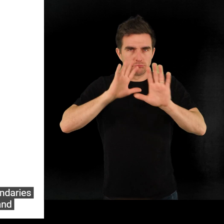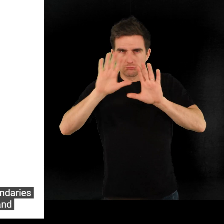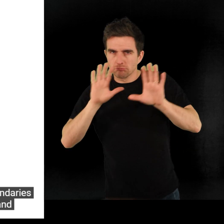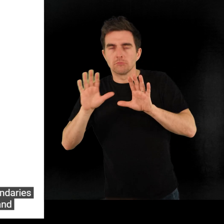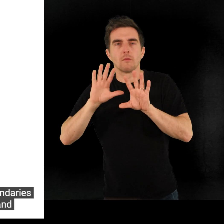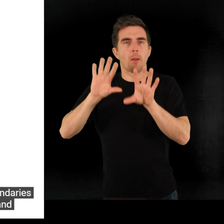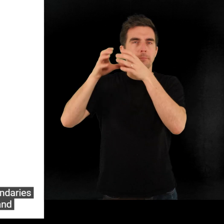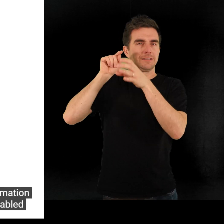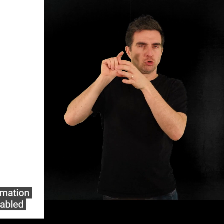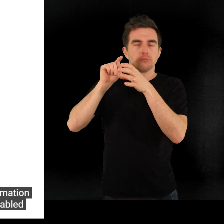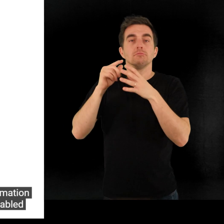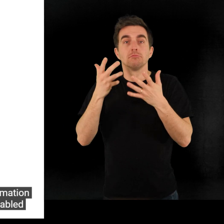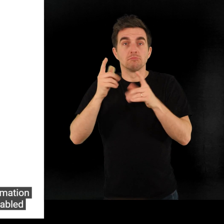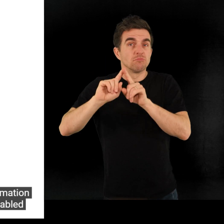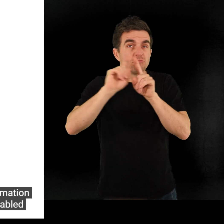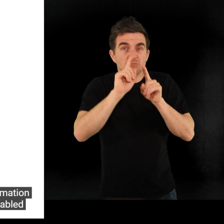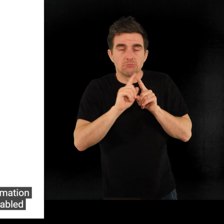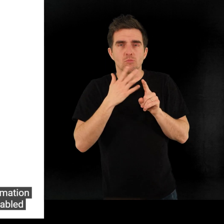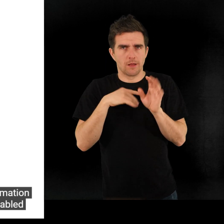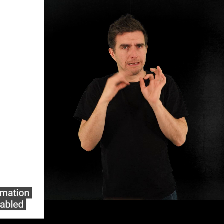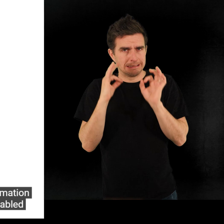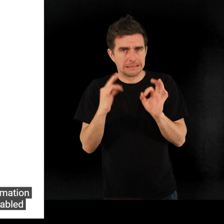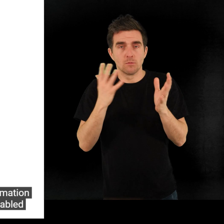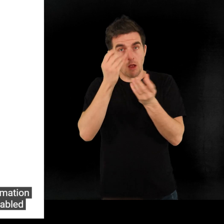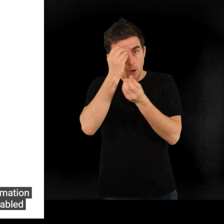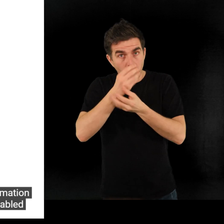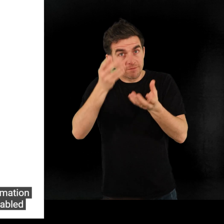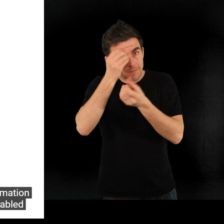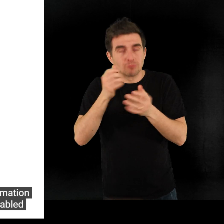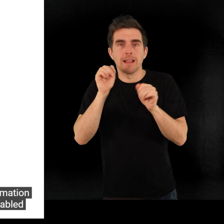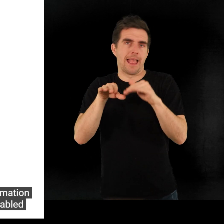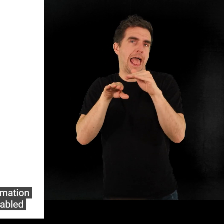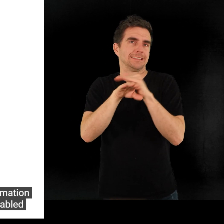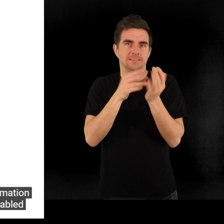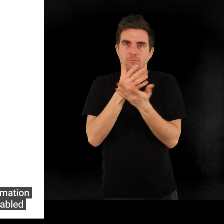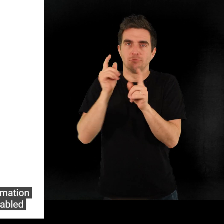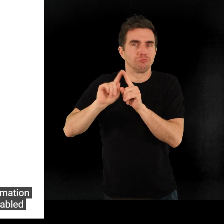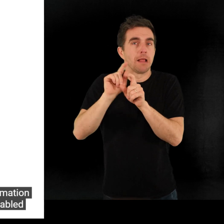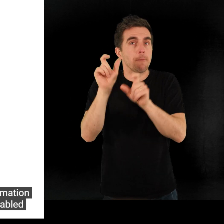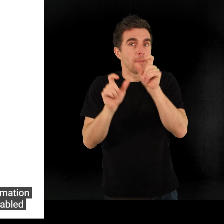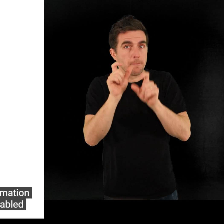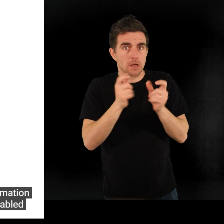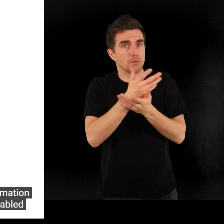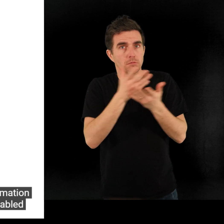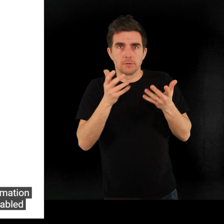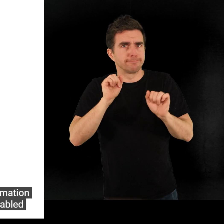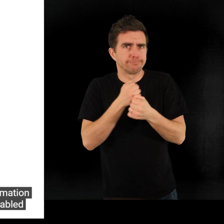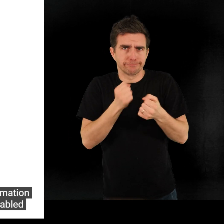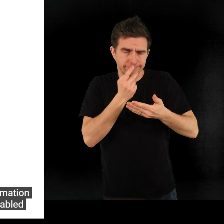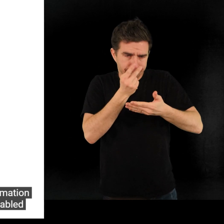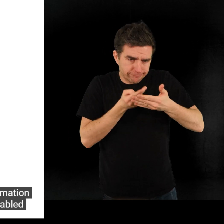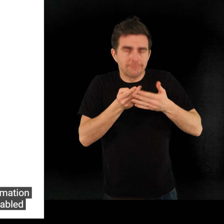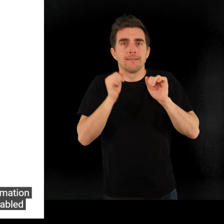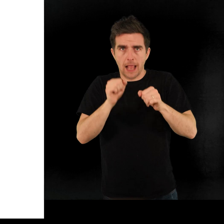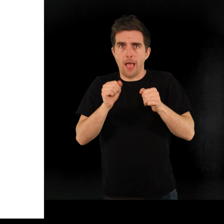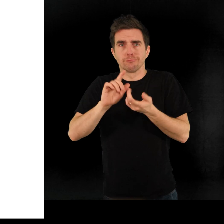the political parties and other stakeholders to ensure that this information is accessible to persons who are